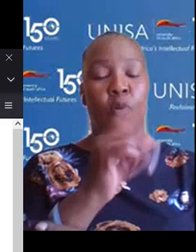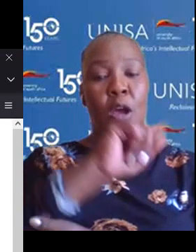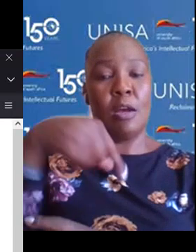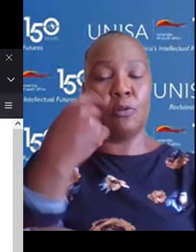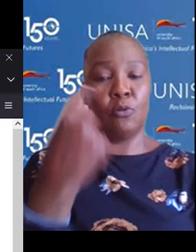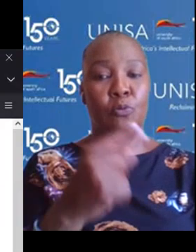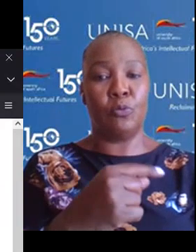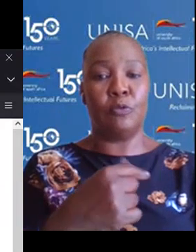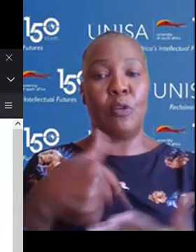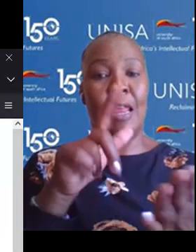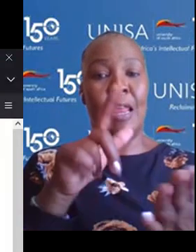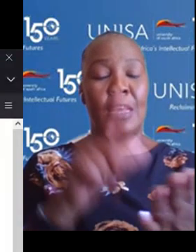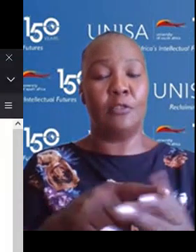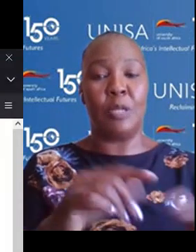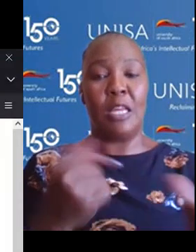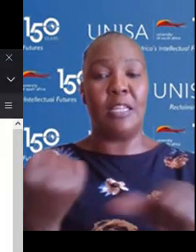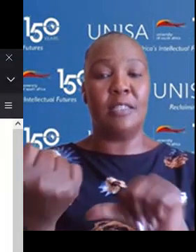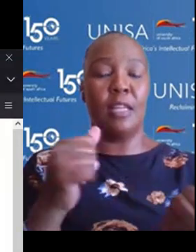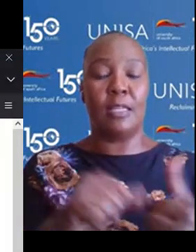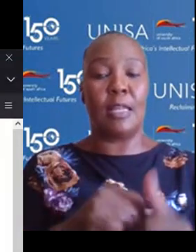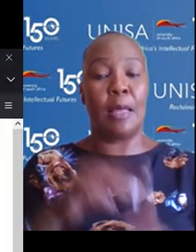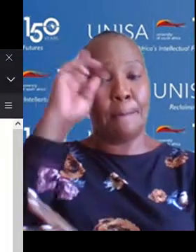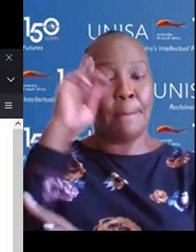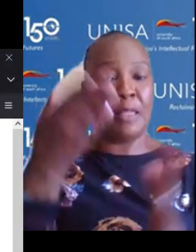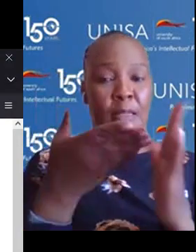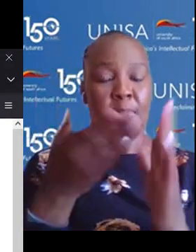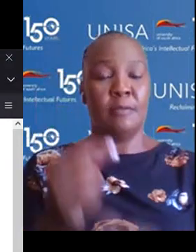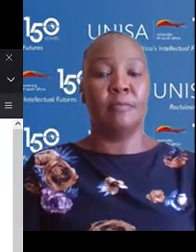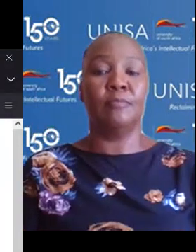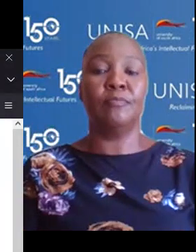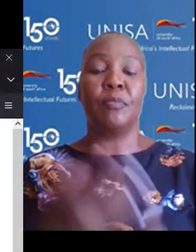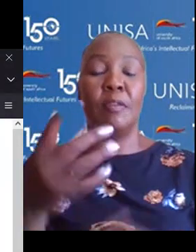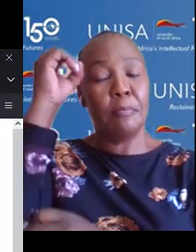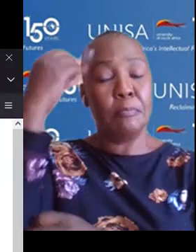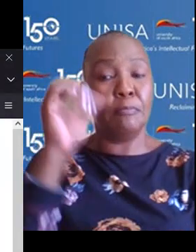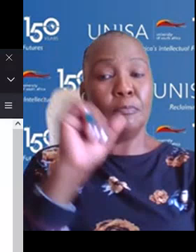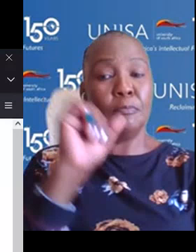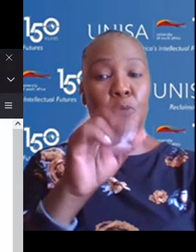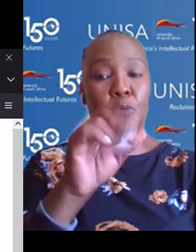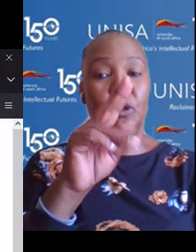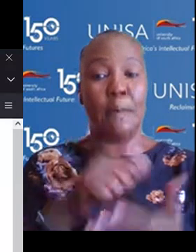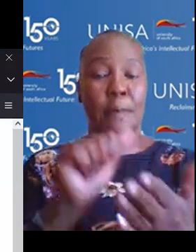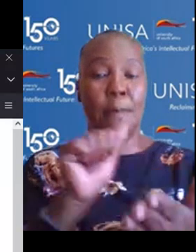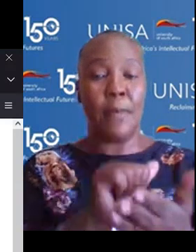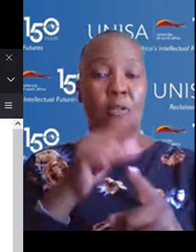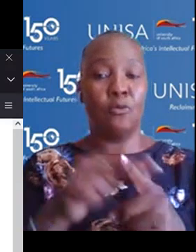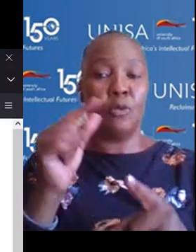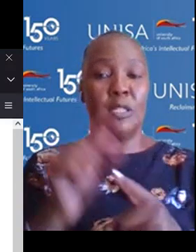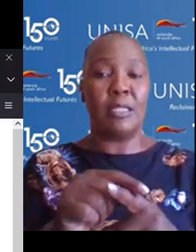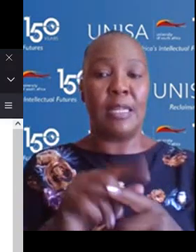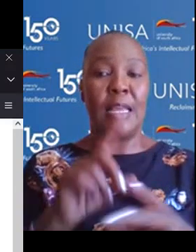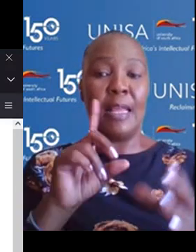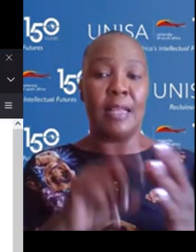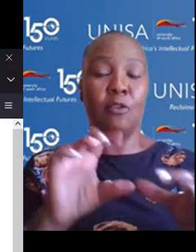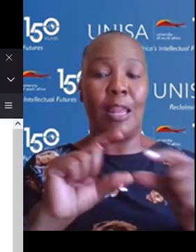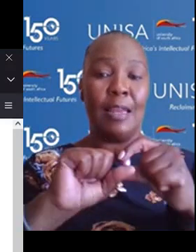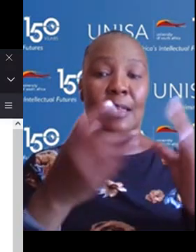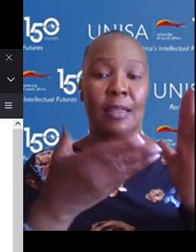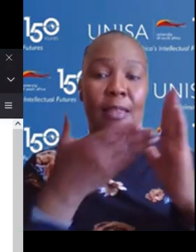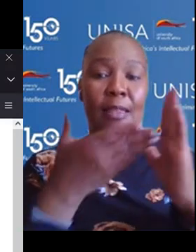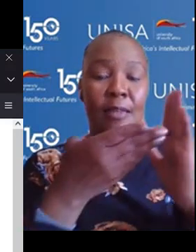license to be activated. So just take note of that. If you have forgotten your UNISA password, you can just click on this link over here, forgotten